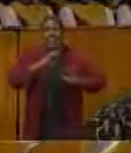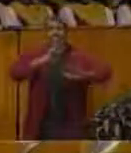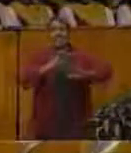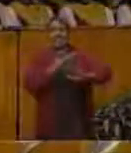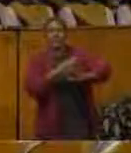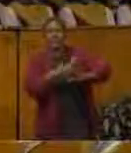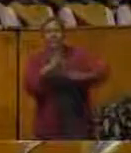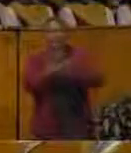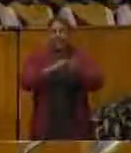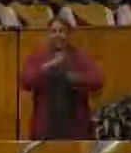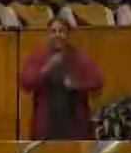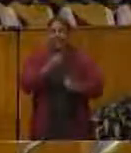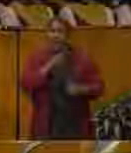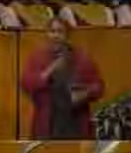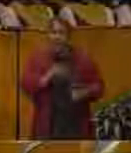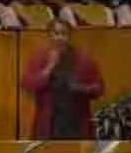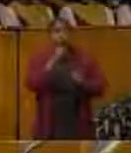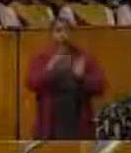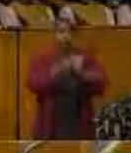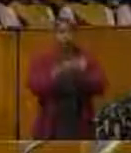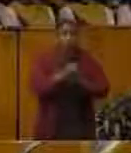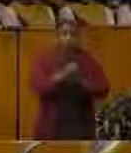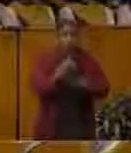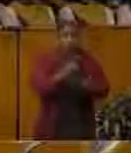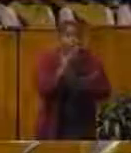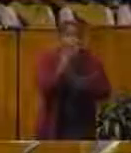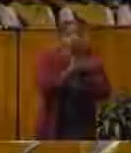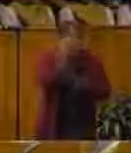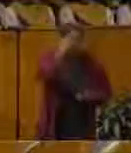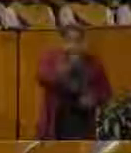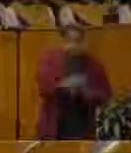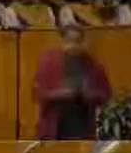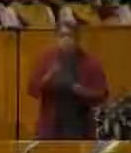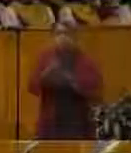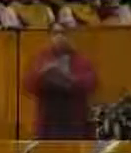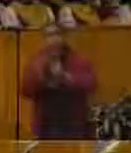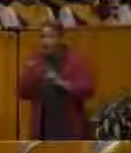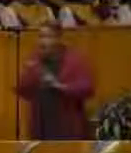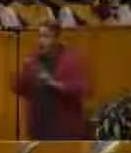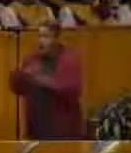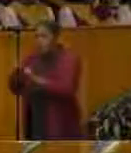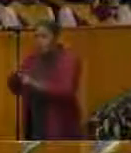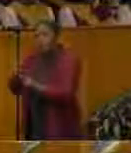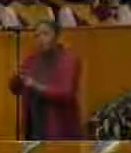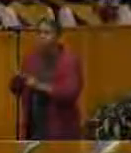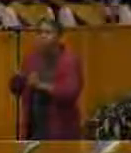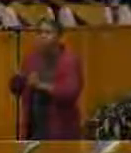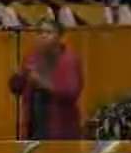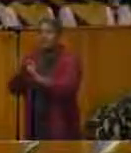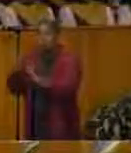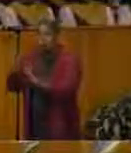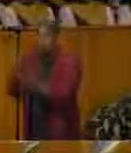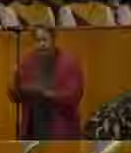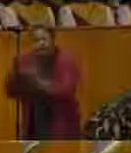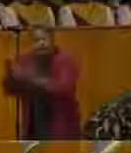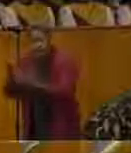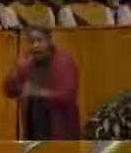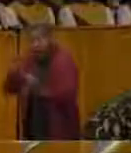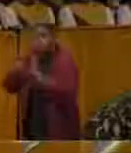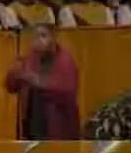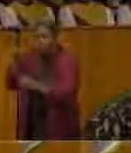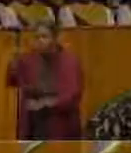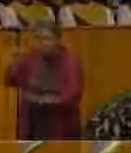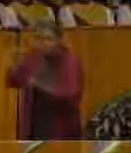sing the hymn, I'll show you one that has a good memory. You show me a saint that sows their offering, I'll show you one who's